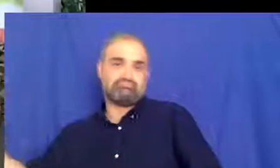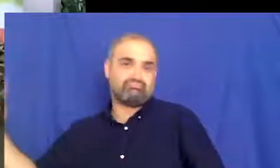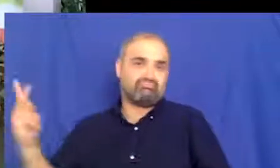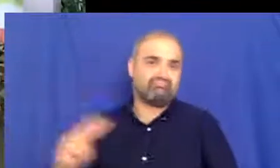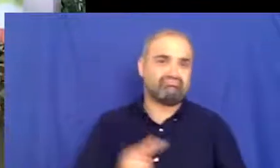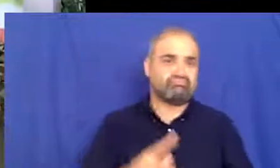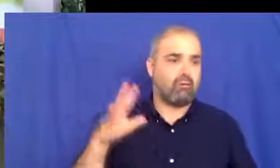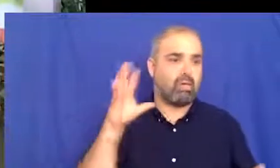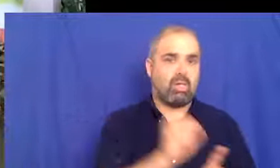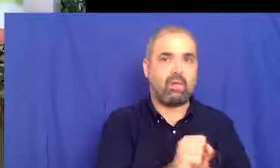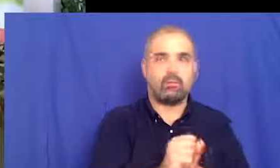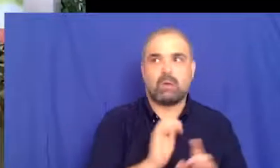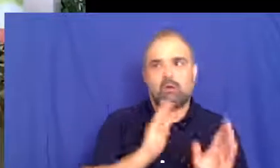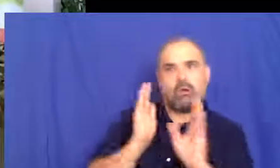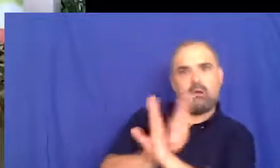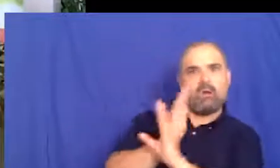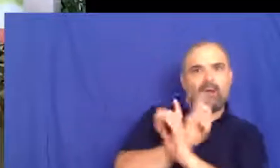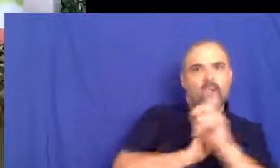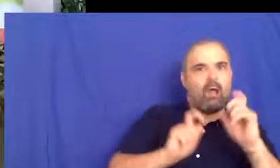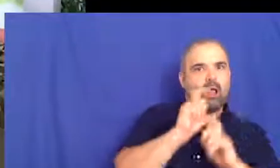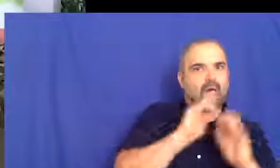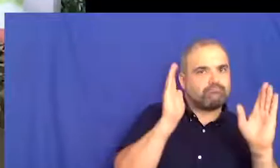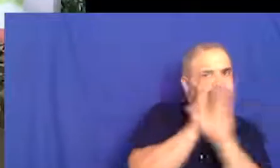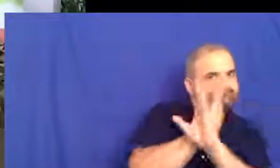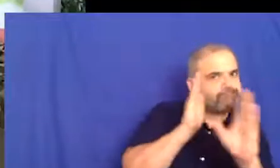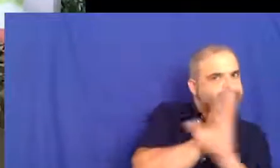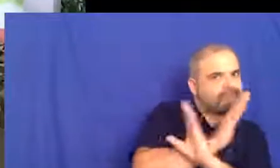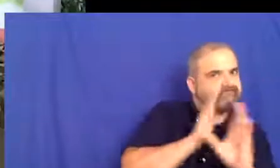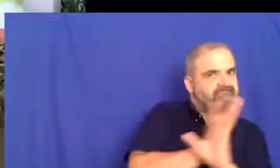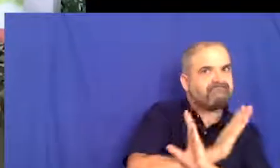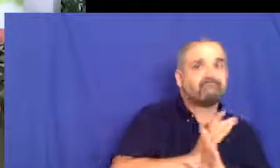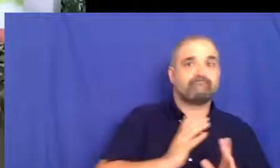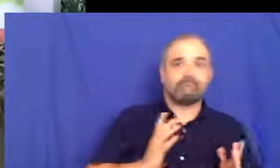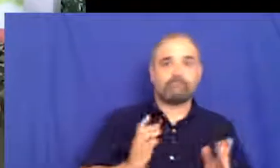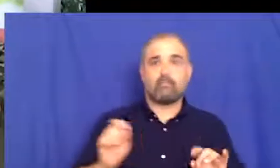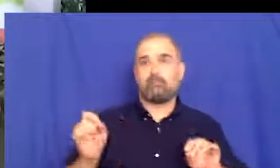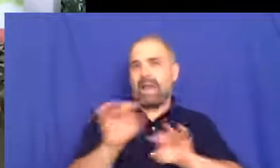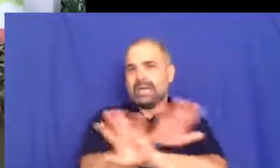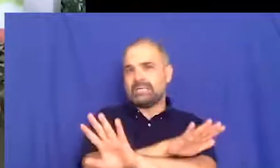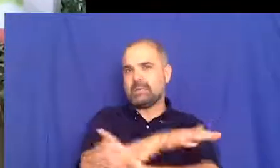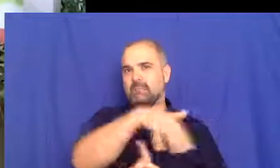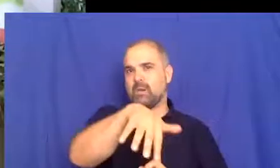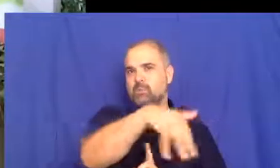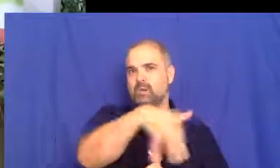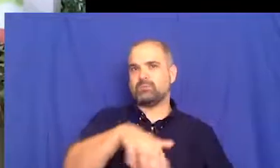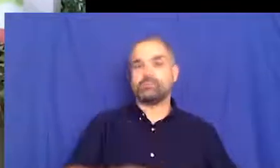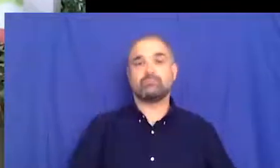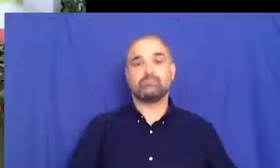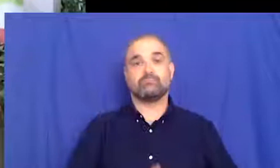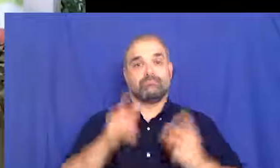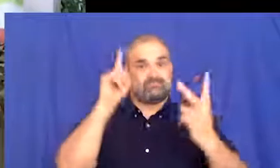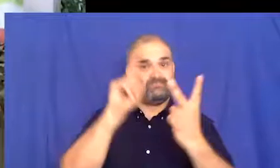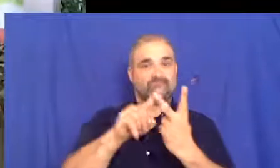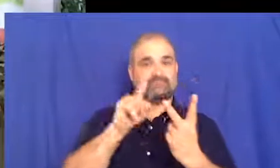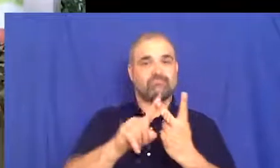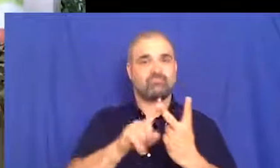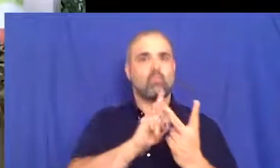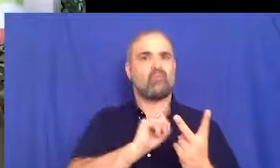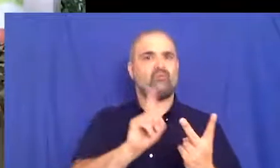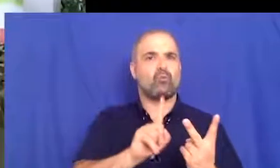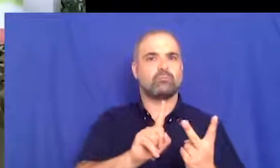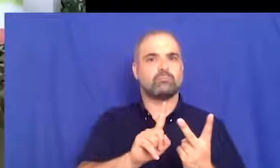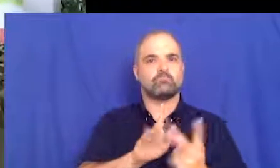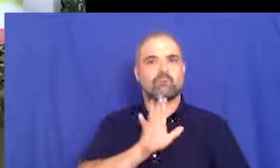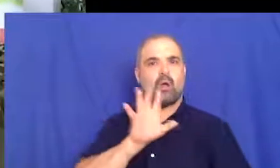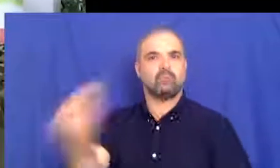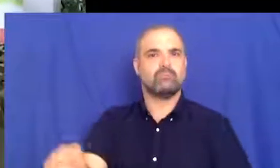guys. So they use that colour and that pattern to actually hide away and blend into the environment. The other reason in that colour is to actually